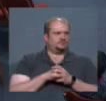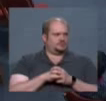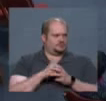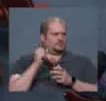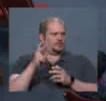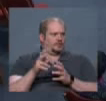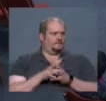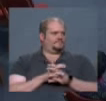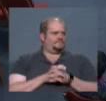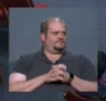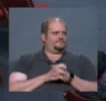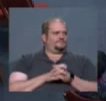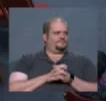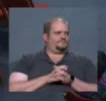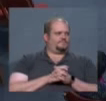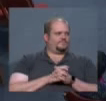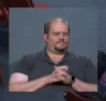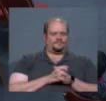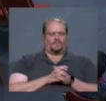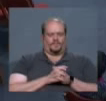right.